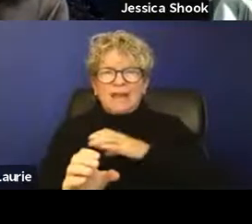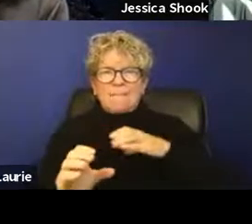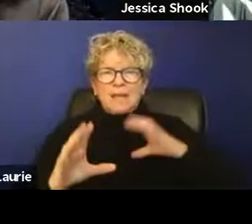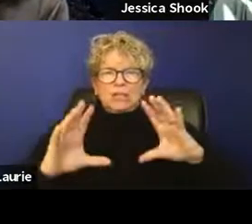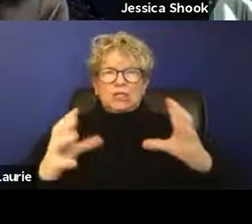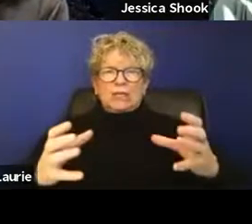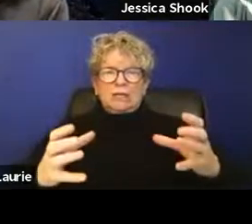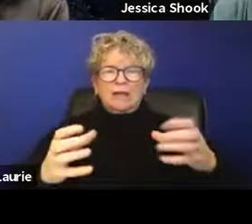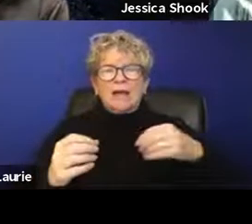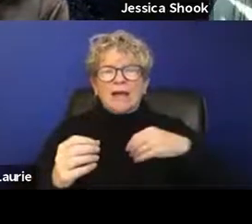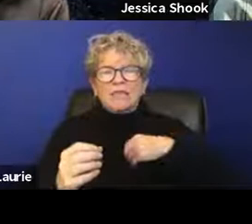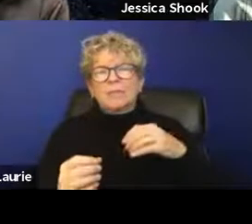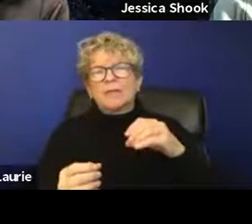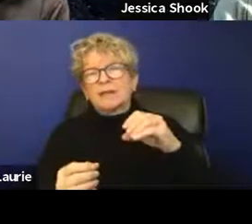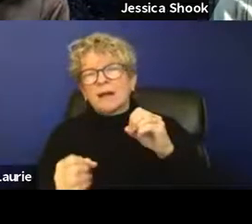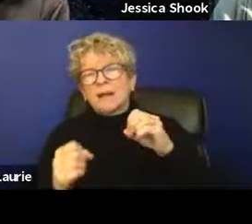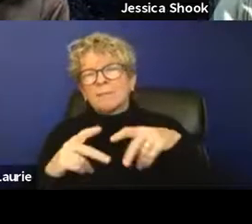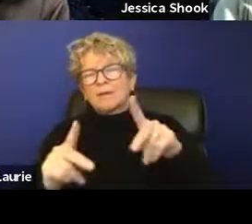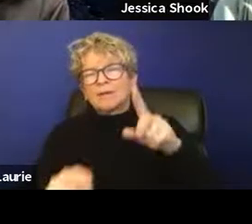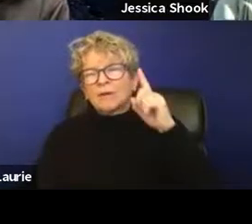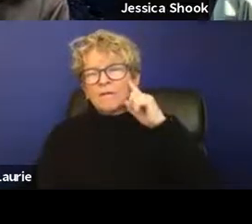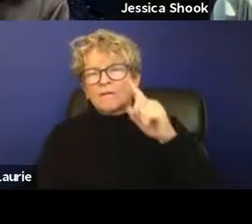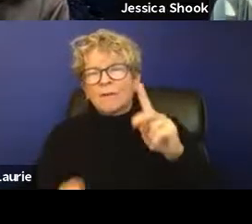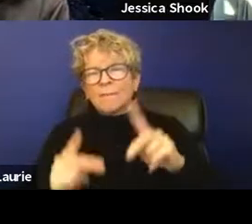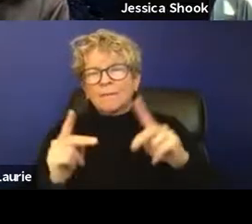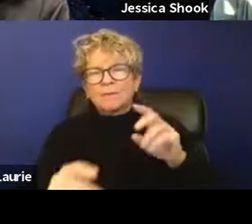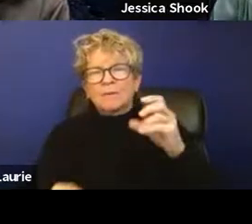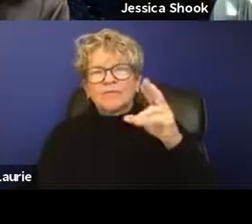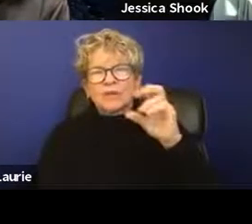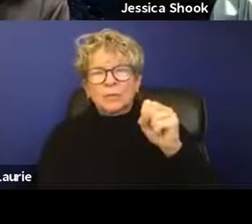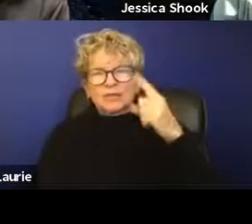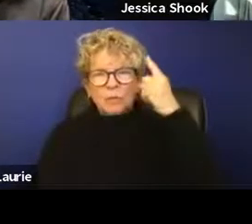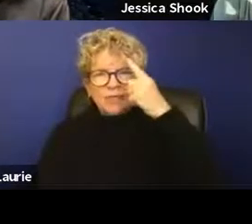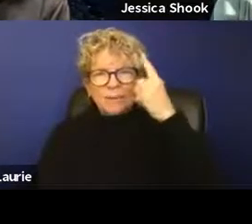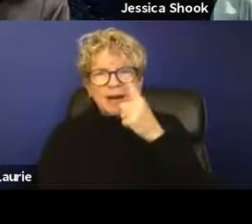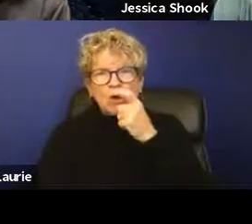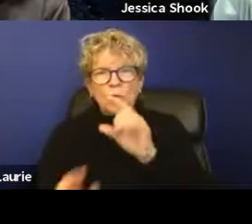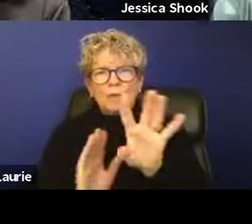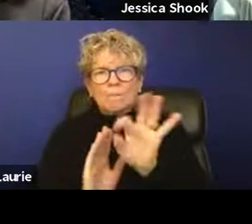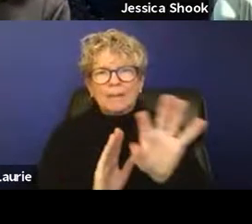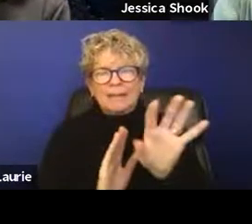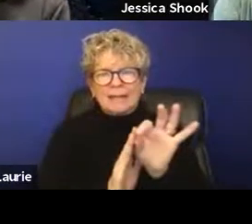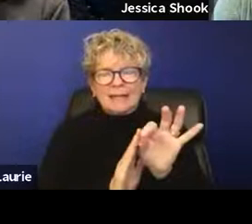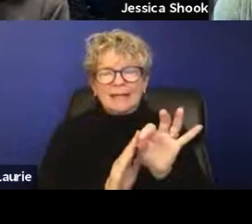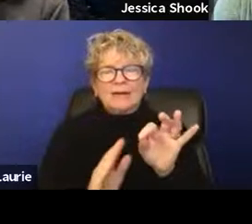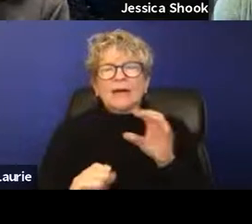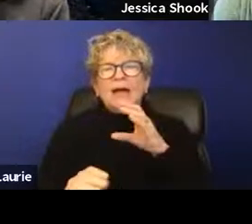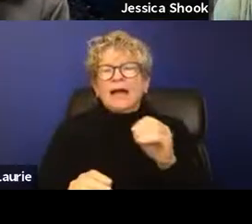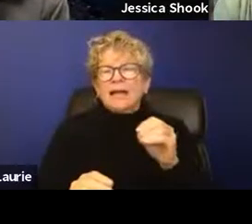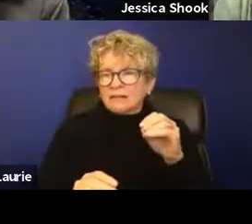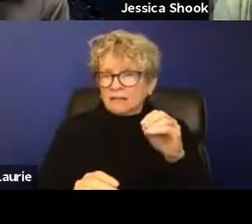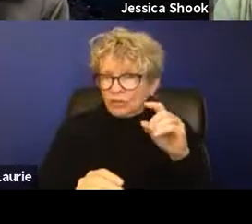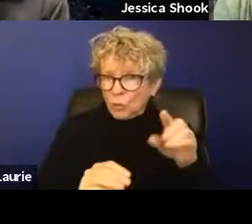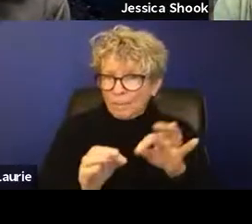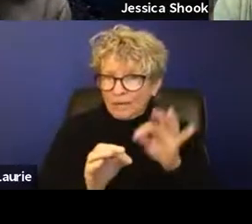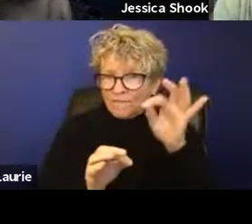CRIS to think about who that might be from the CRIS committee. I'm happy to share the link to the executive order. Jamie, I don't know if I should send that to